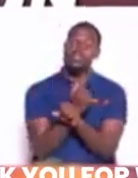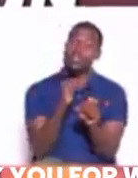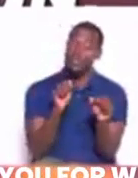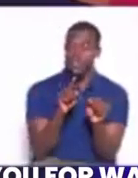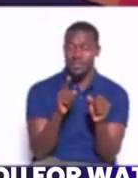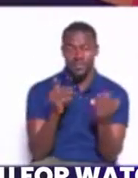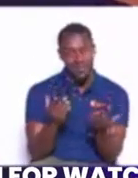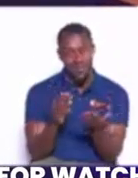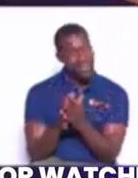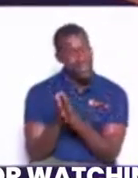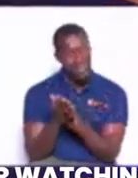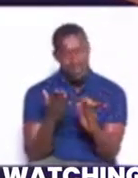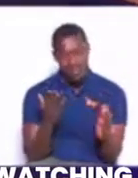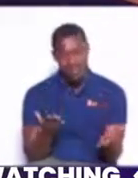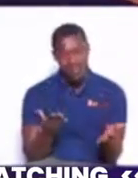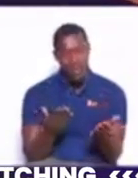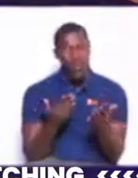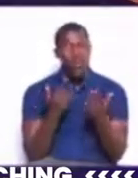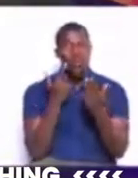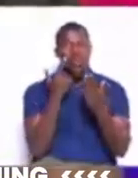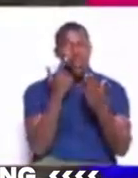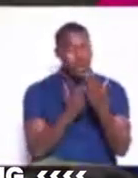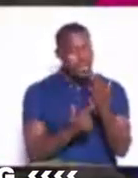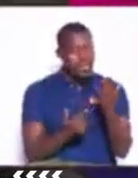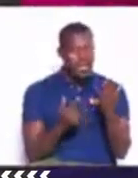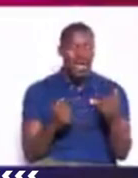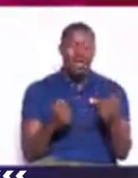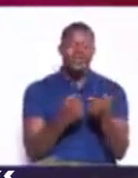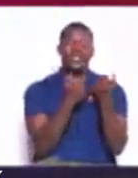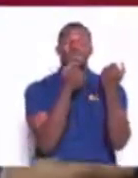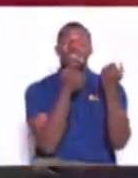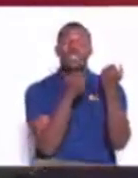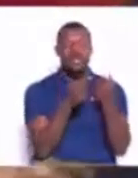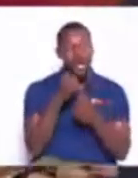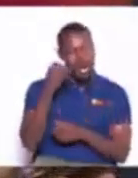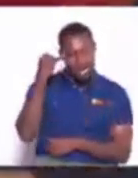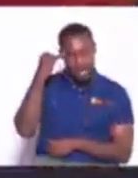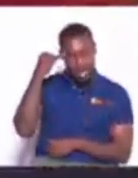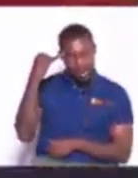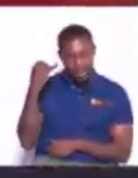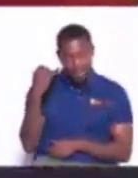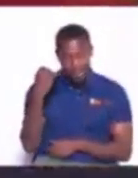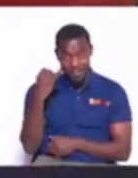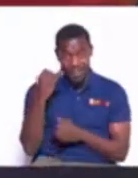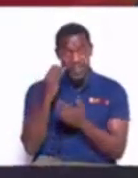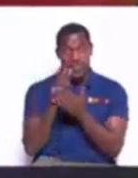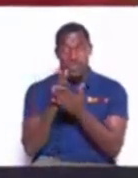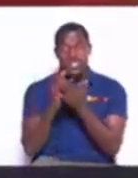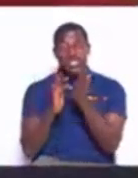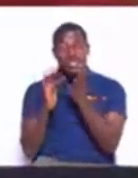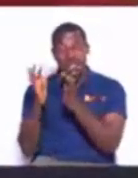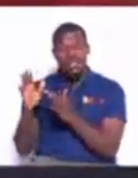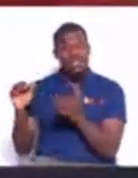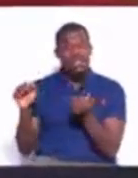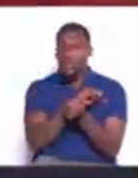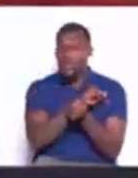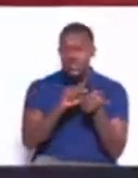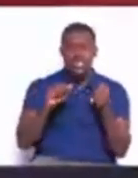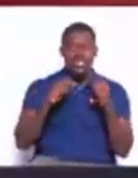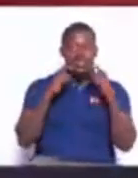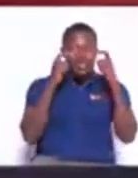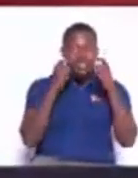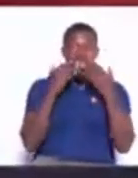happens with this strange idea that the law is done away with? It destroys